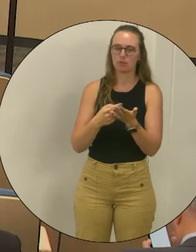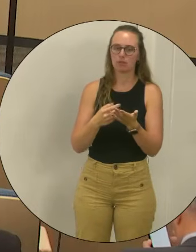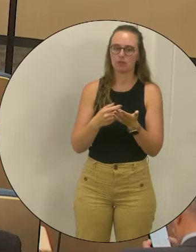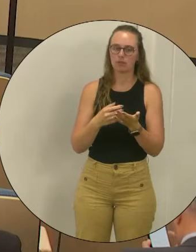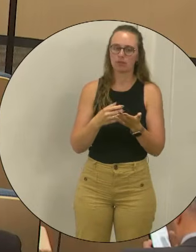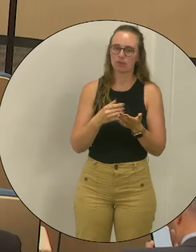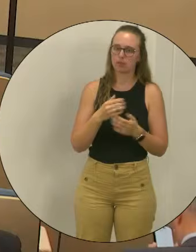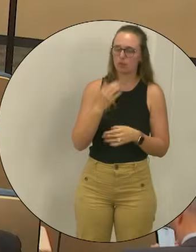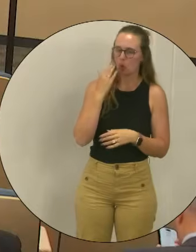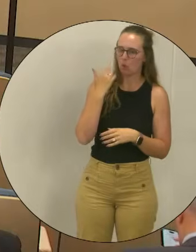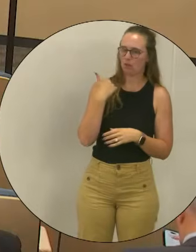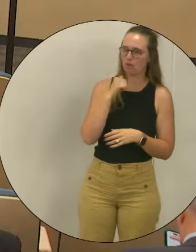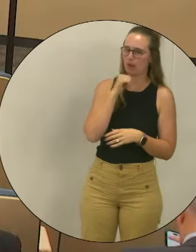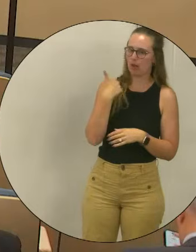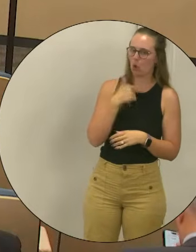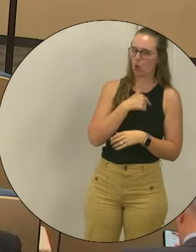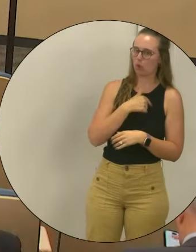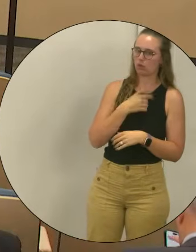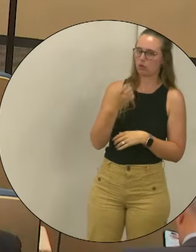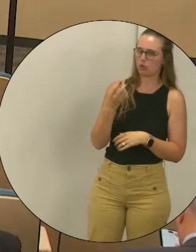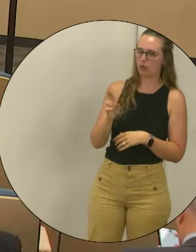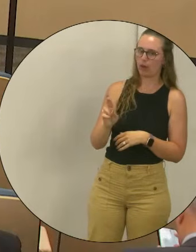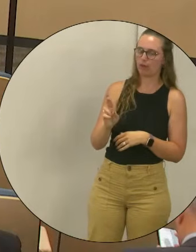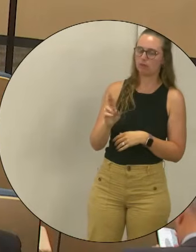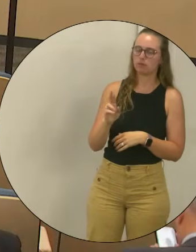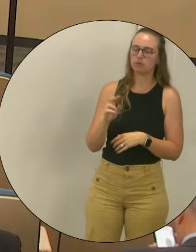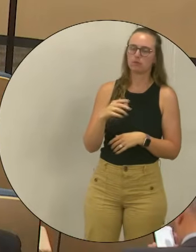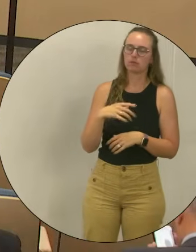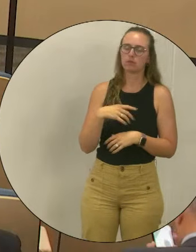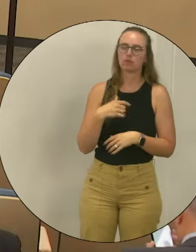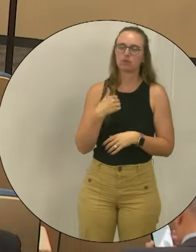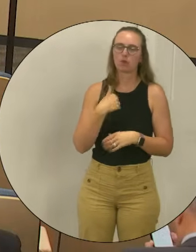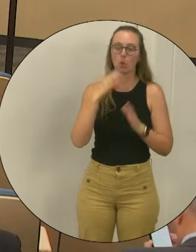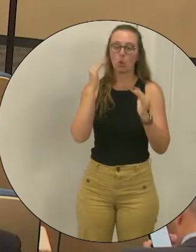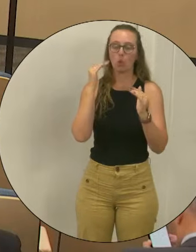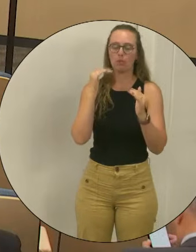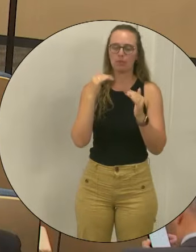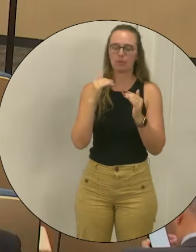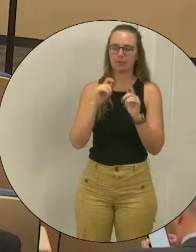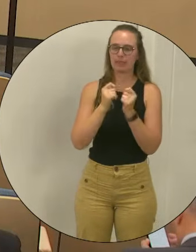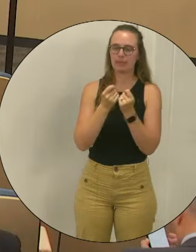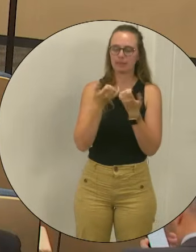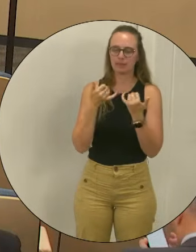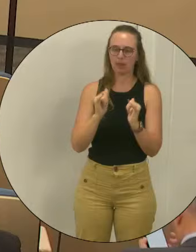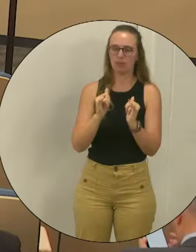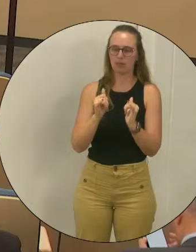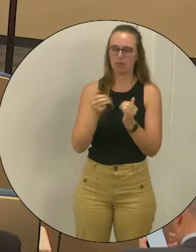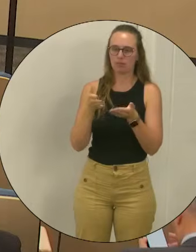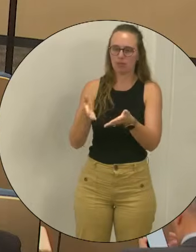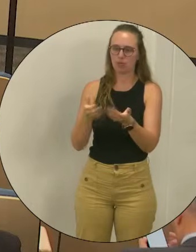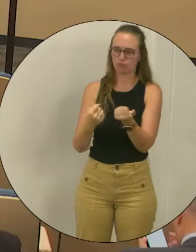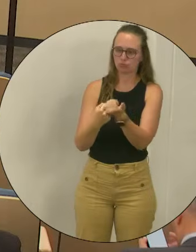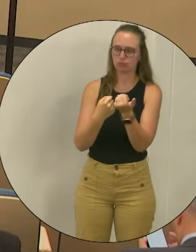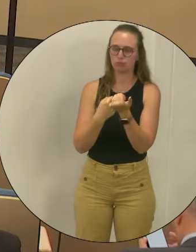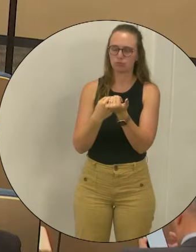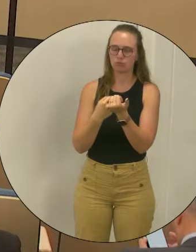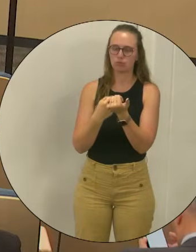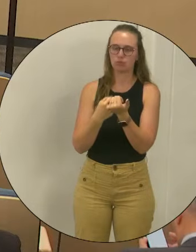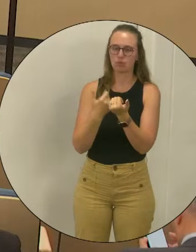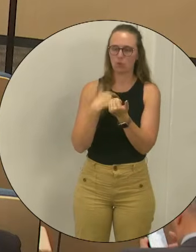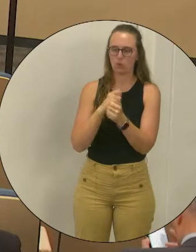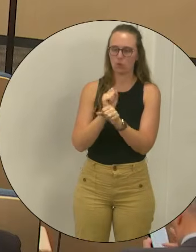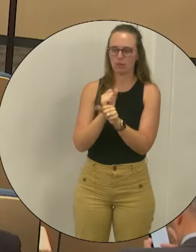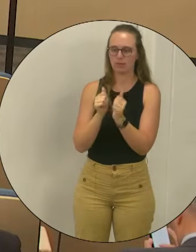it is no longer our bill, I would hope that the team is still there advocating, and that we're